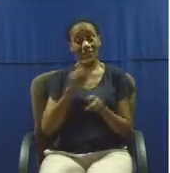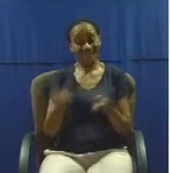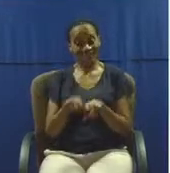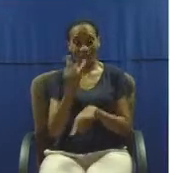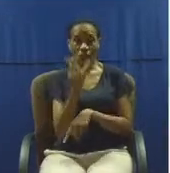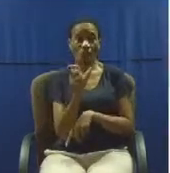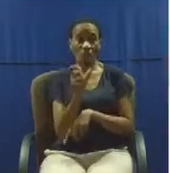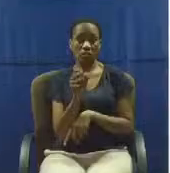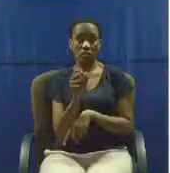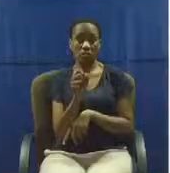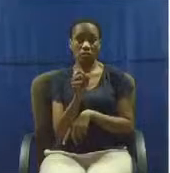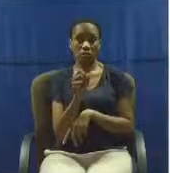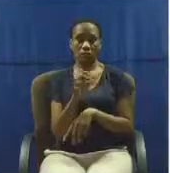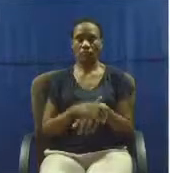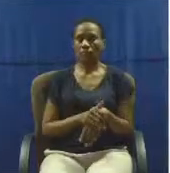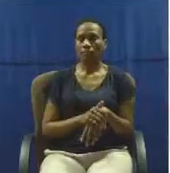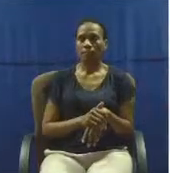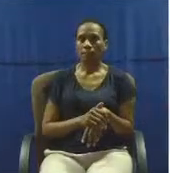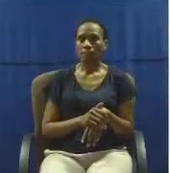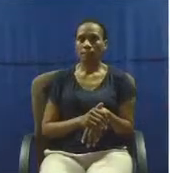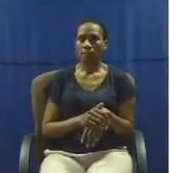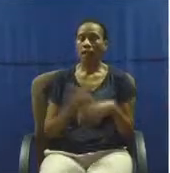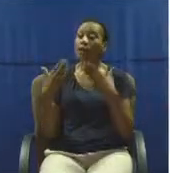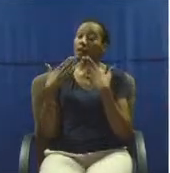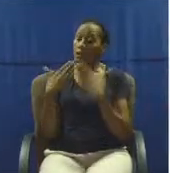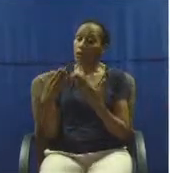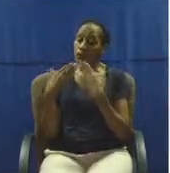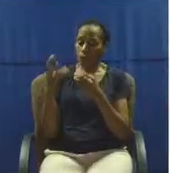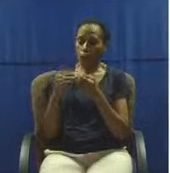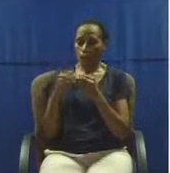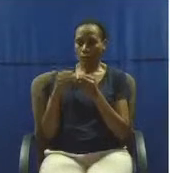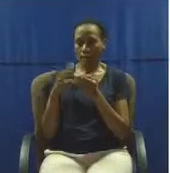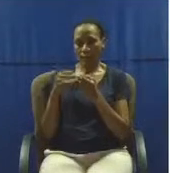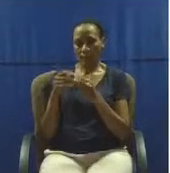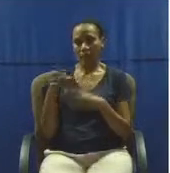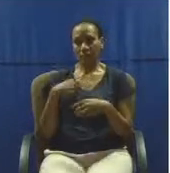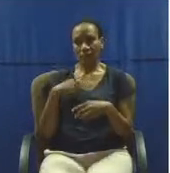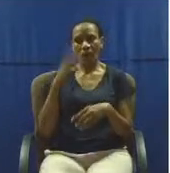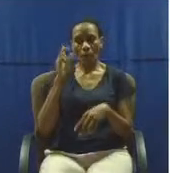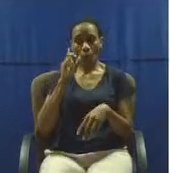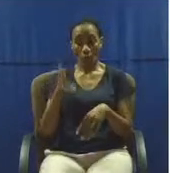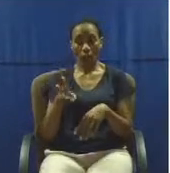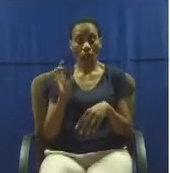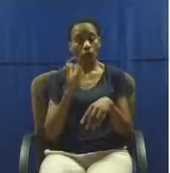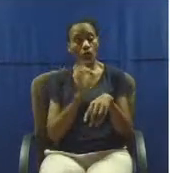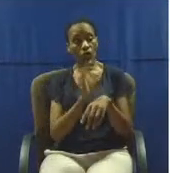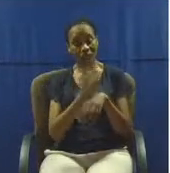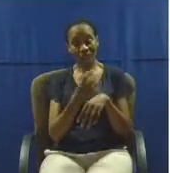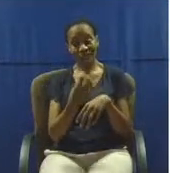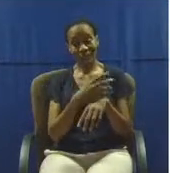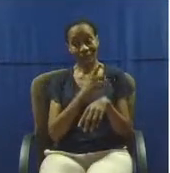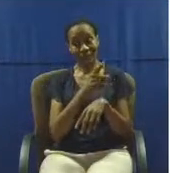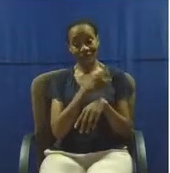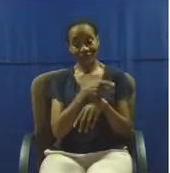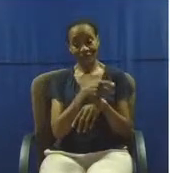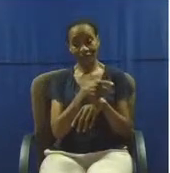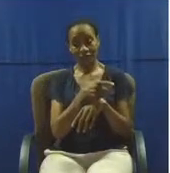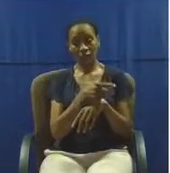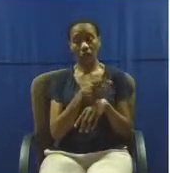Honorable Member. I will consult and just make sure that my Afrikaans is